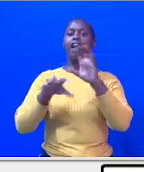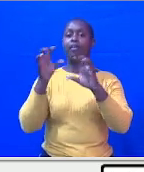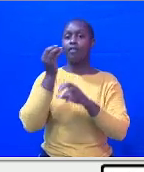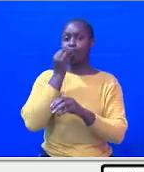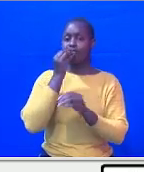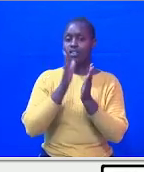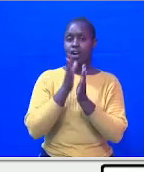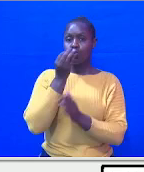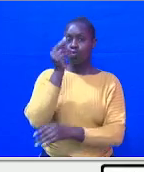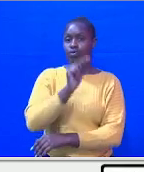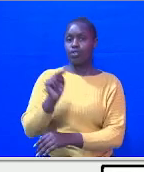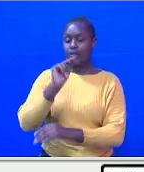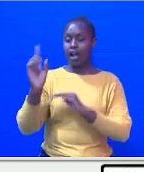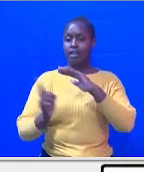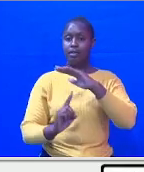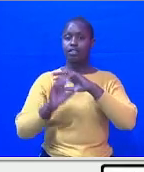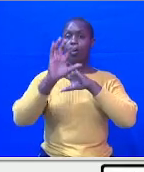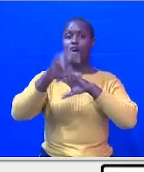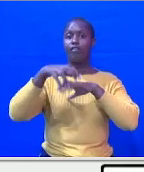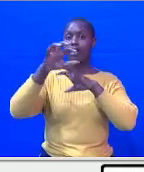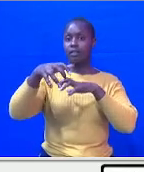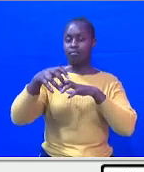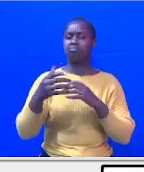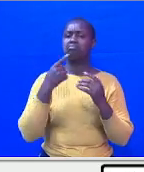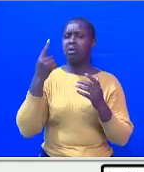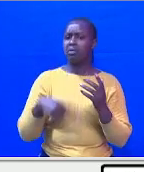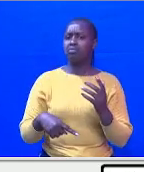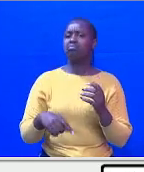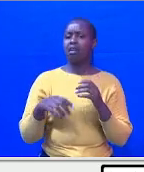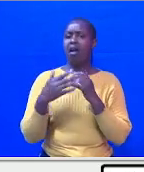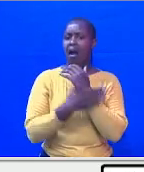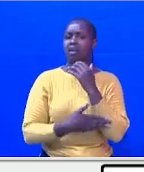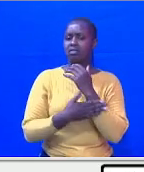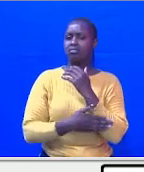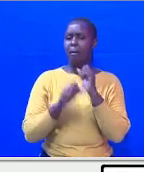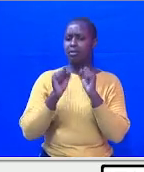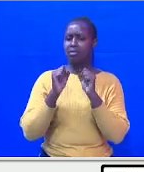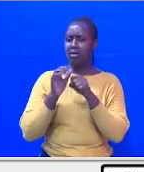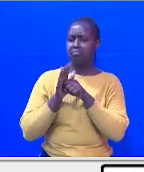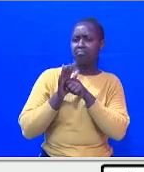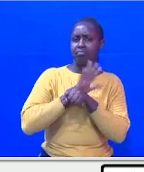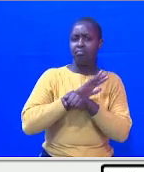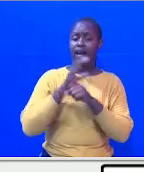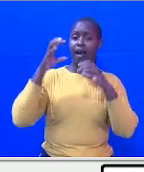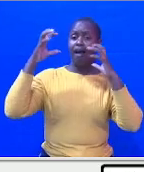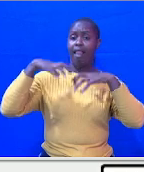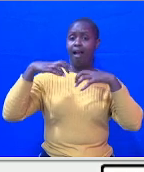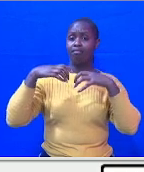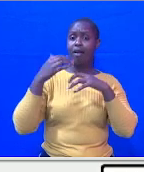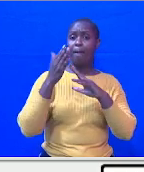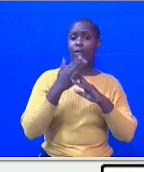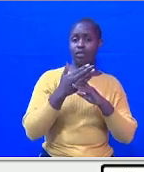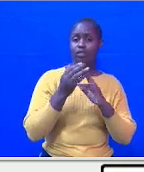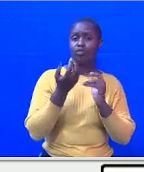of Agriculture, says the country will suffer from depressed rains between late 2024